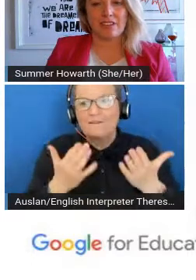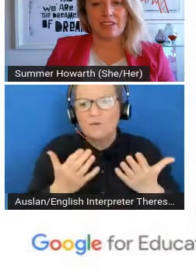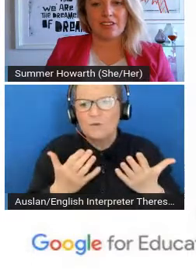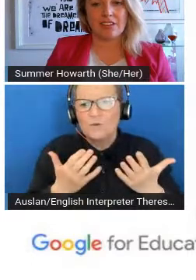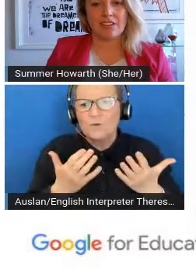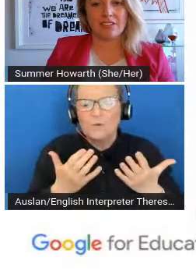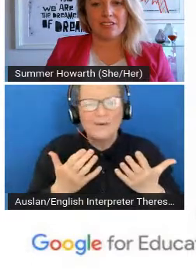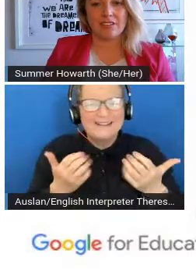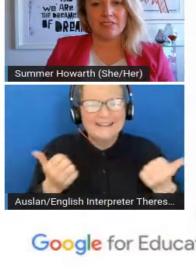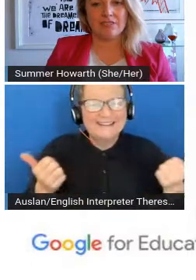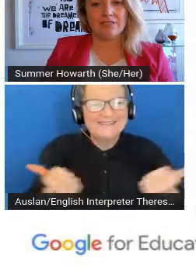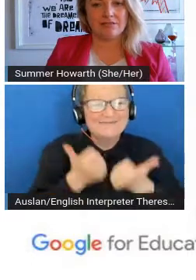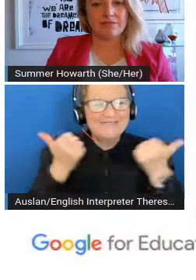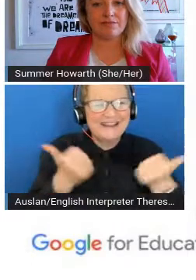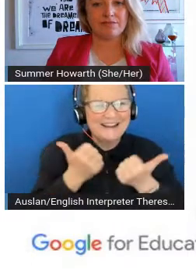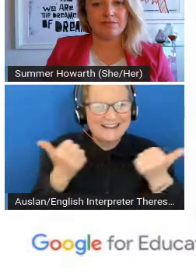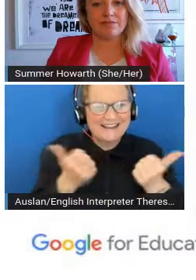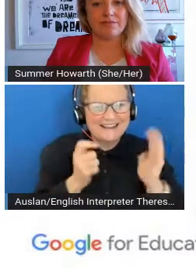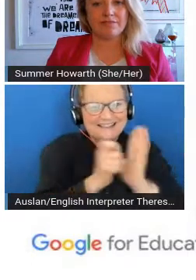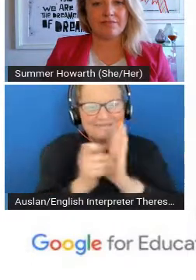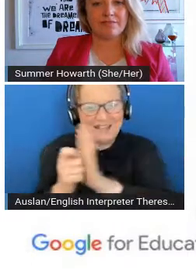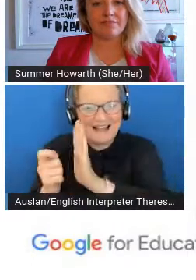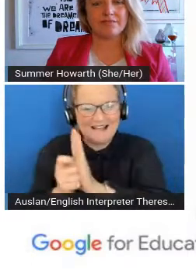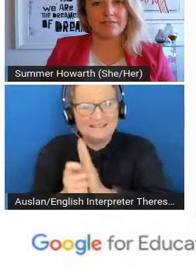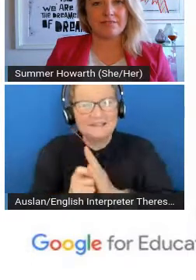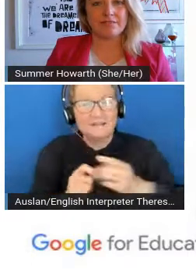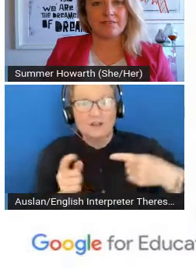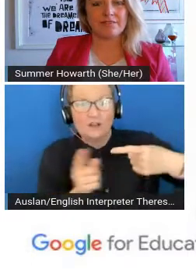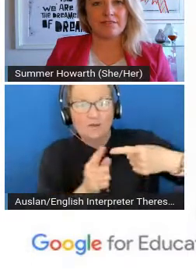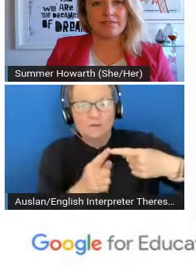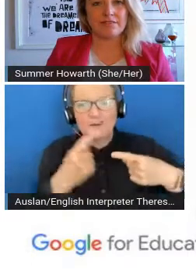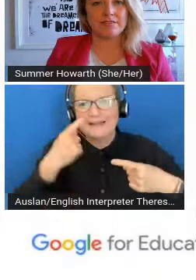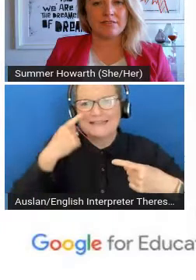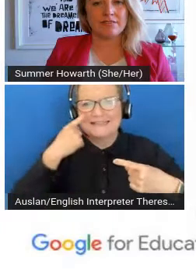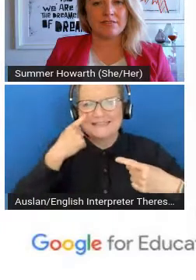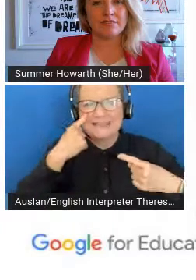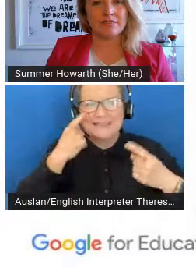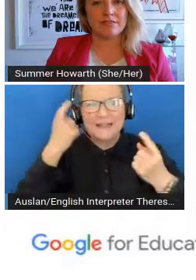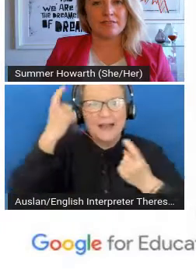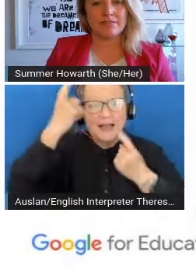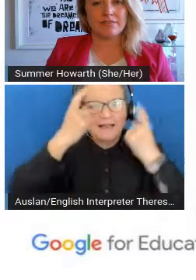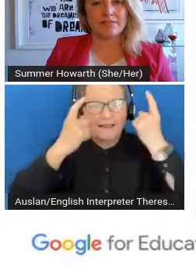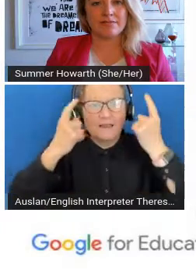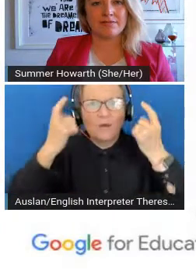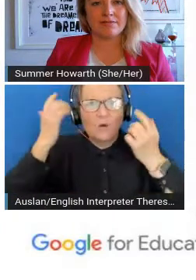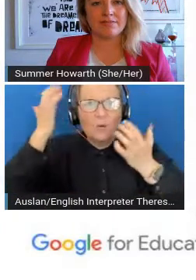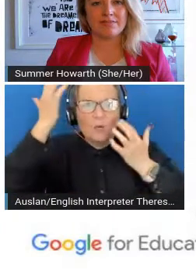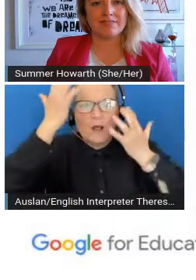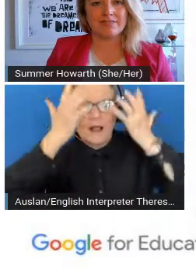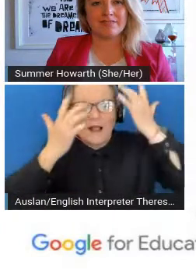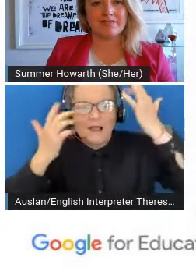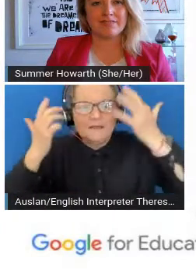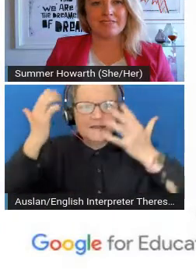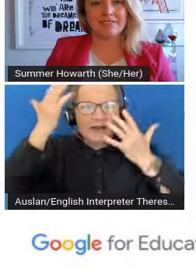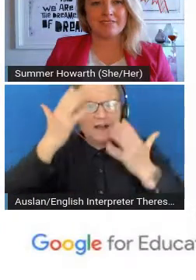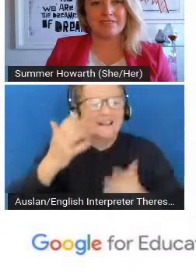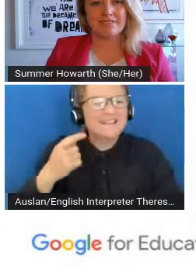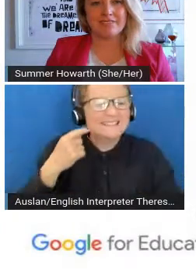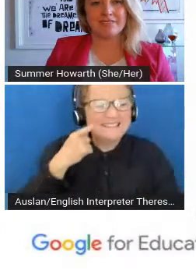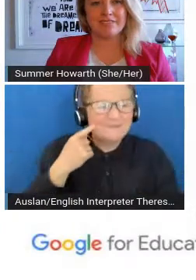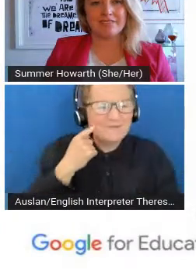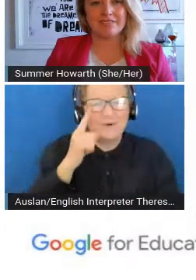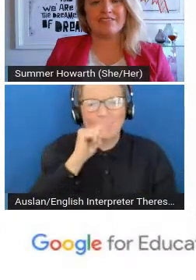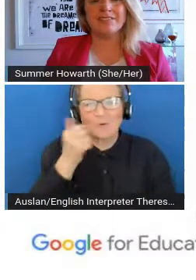students in really quickly. So, for example, a see, think, wonder is a great, simple, really simple one. It could be as simple as using